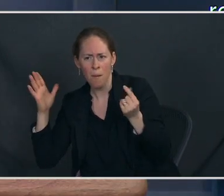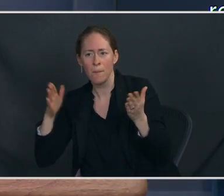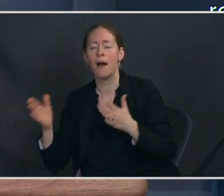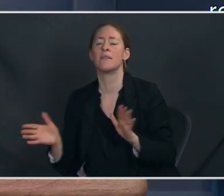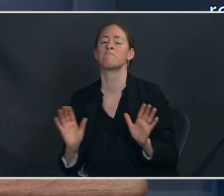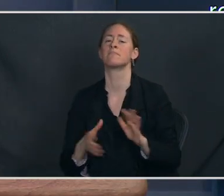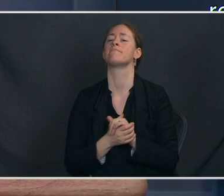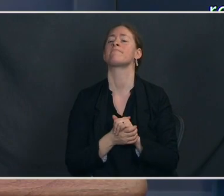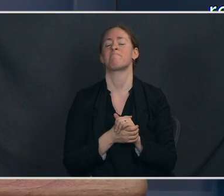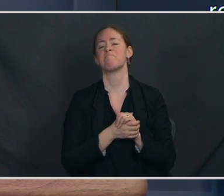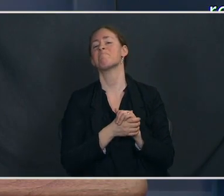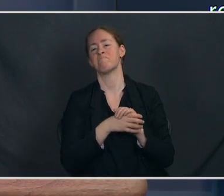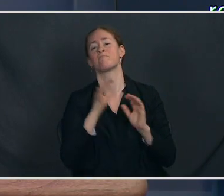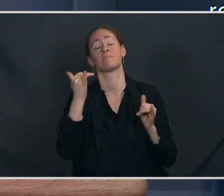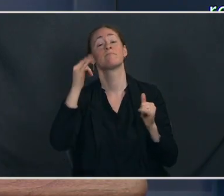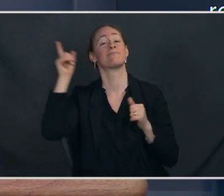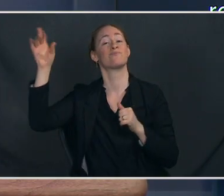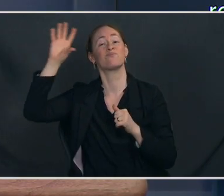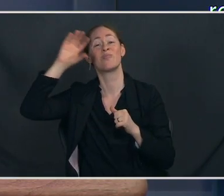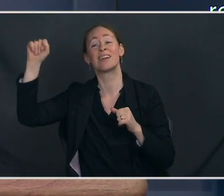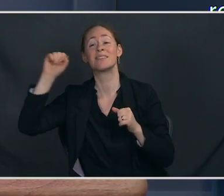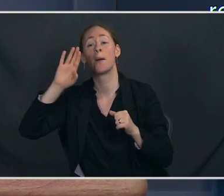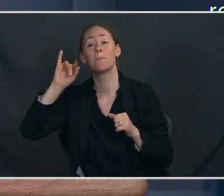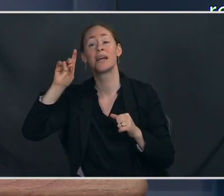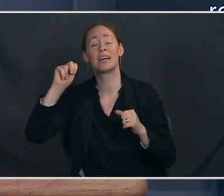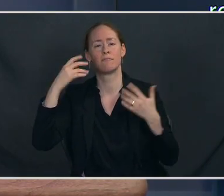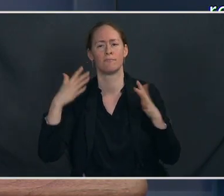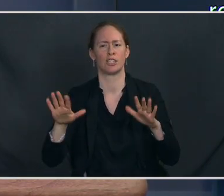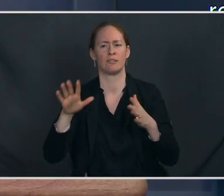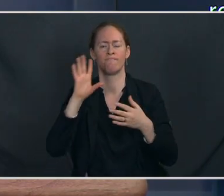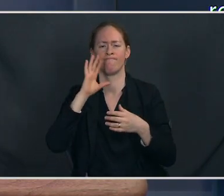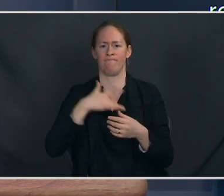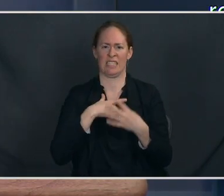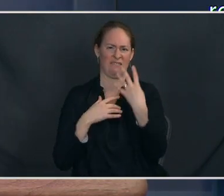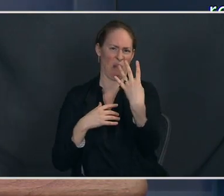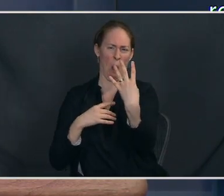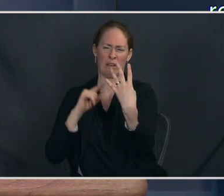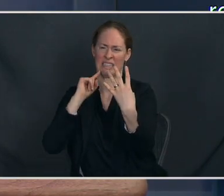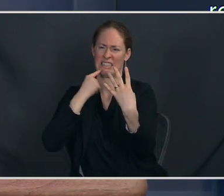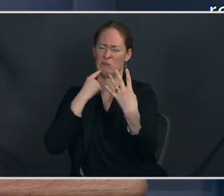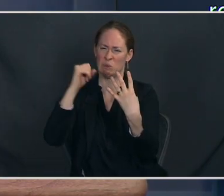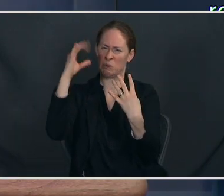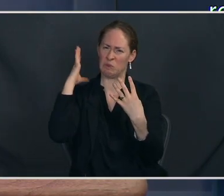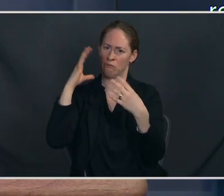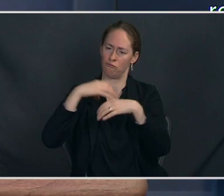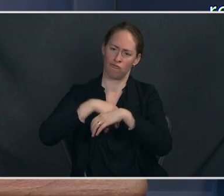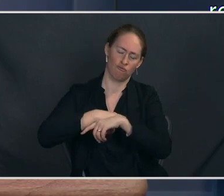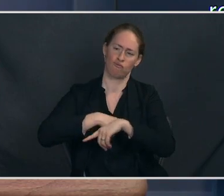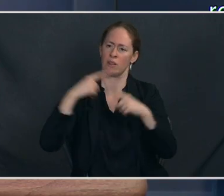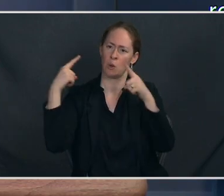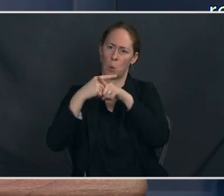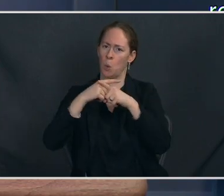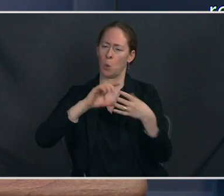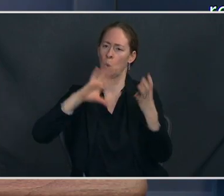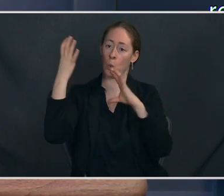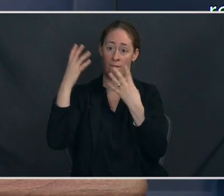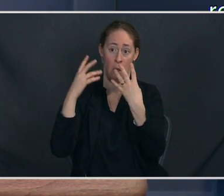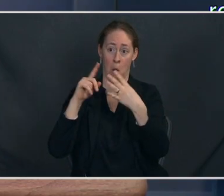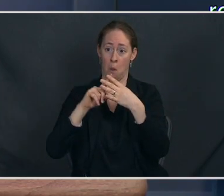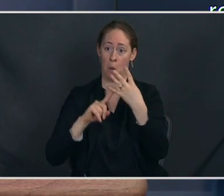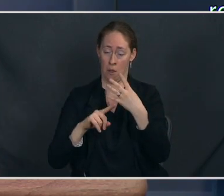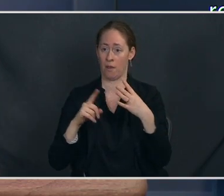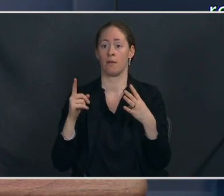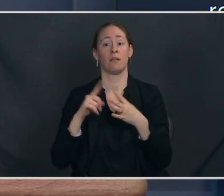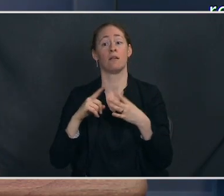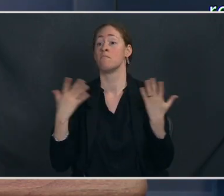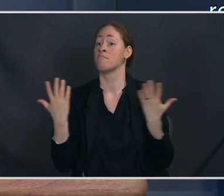is one of the four crises that he believes are central to the presidency and central to his time as the